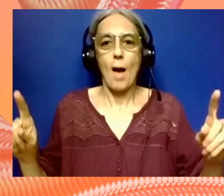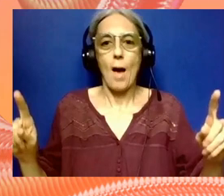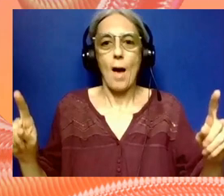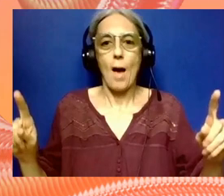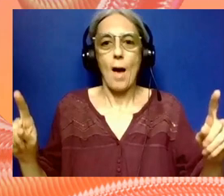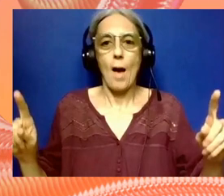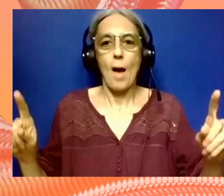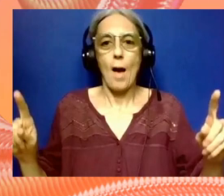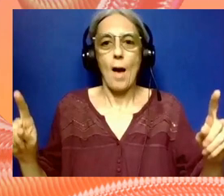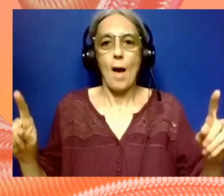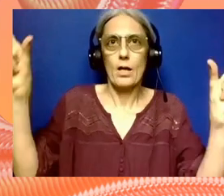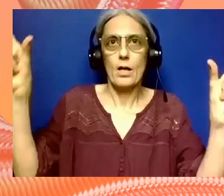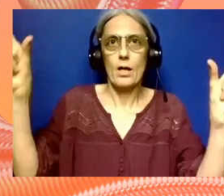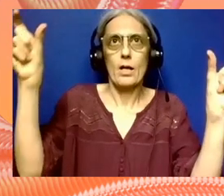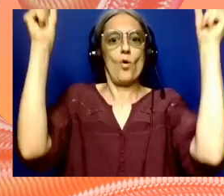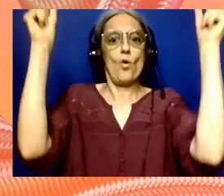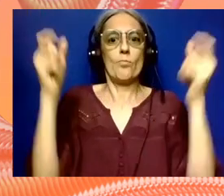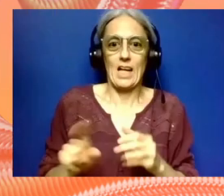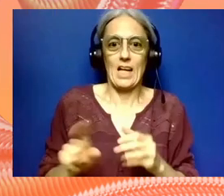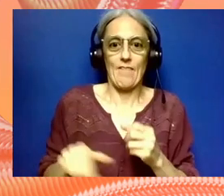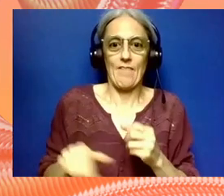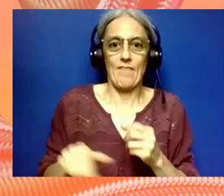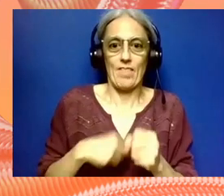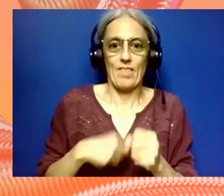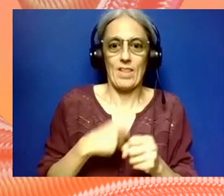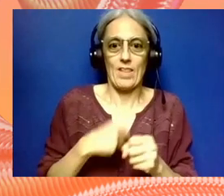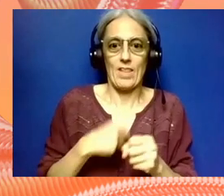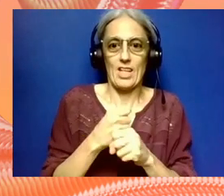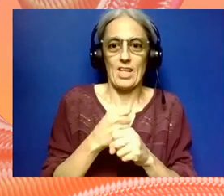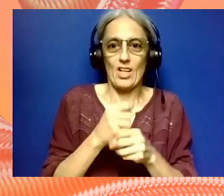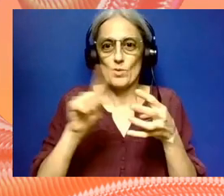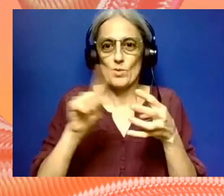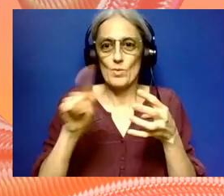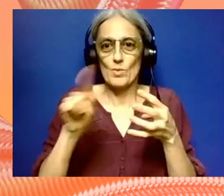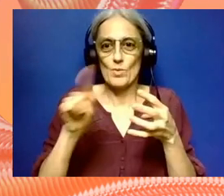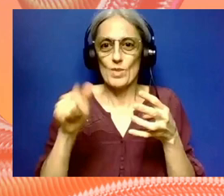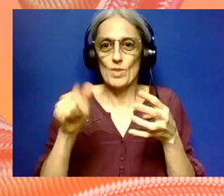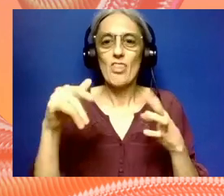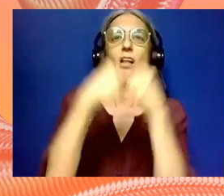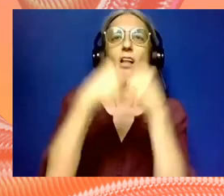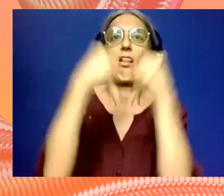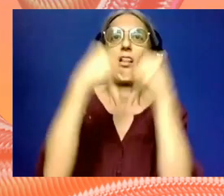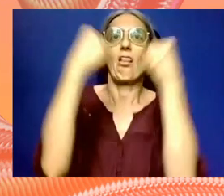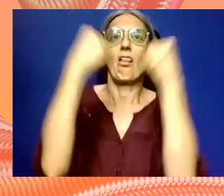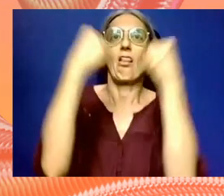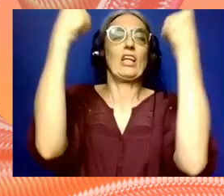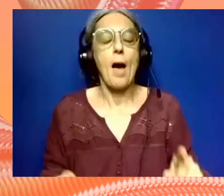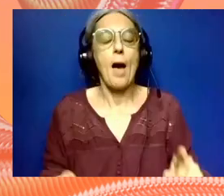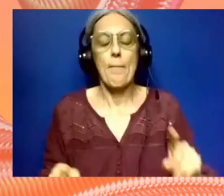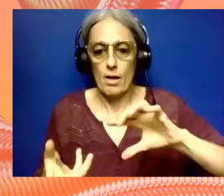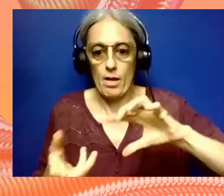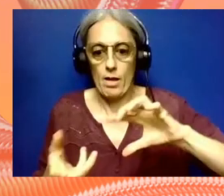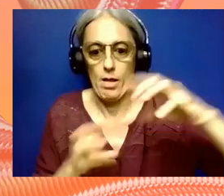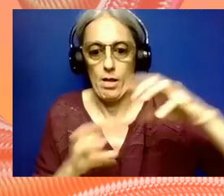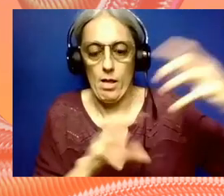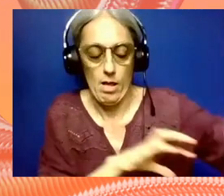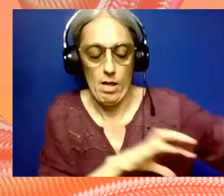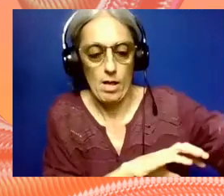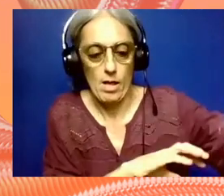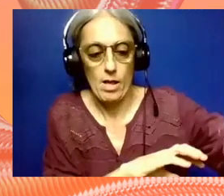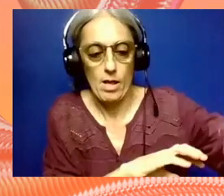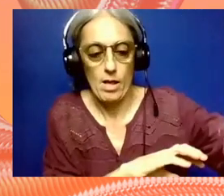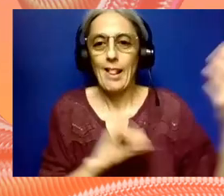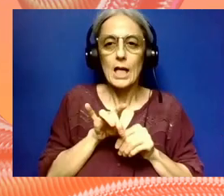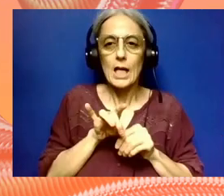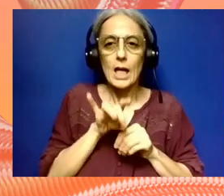was like a seeding of something that was going to mark us for a very long time. It's a severe